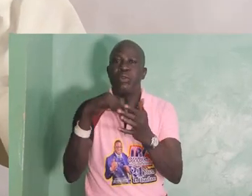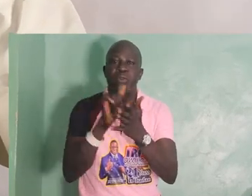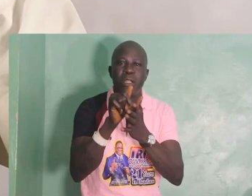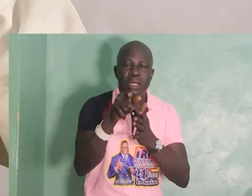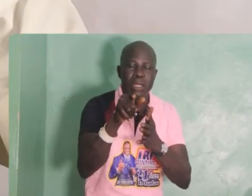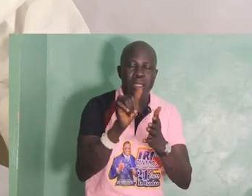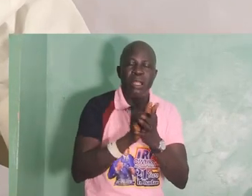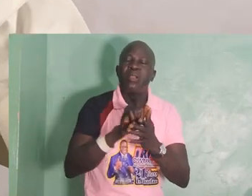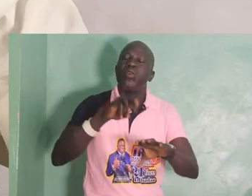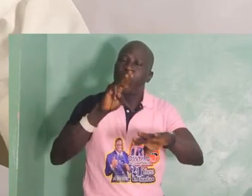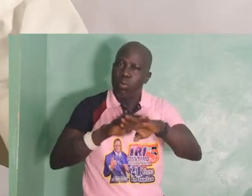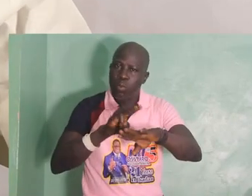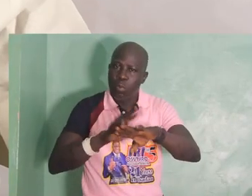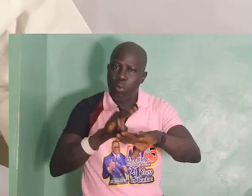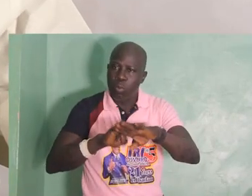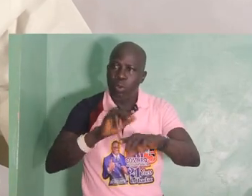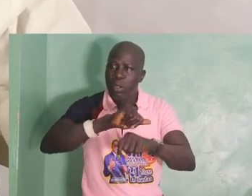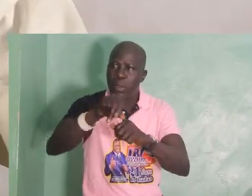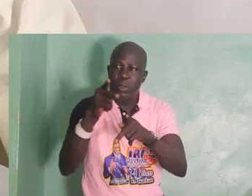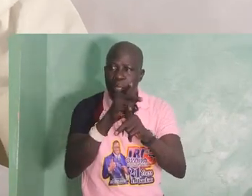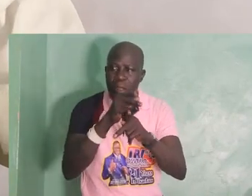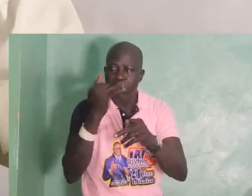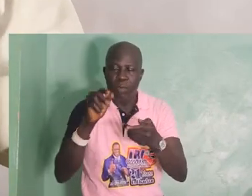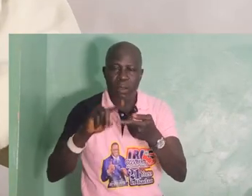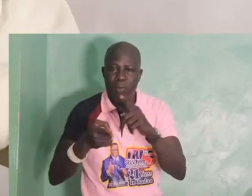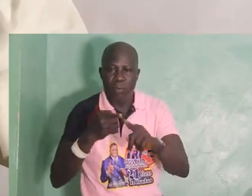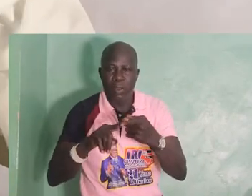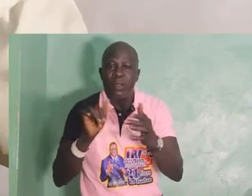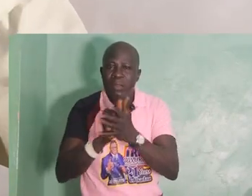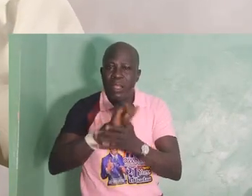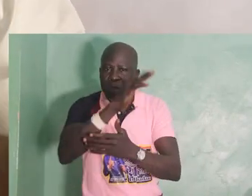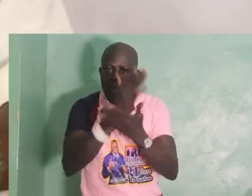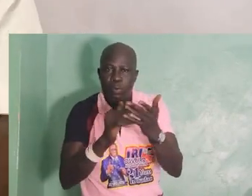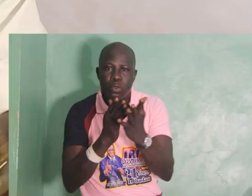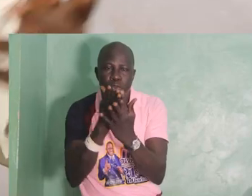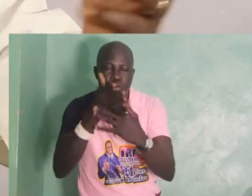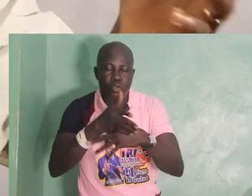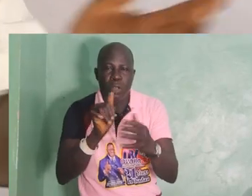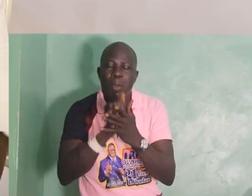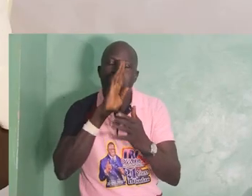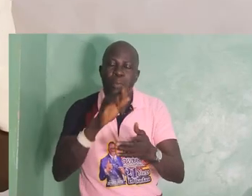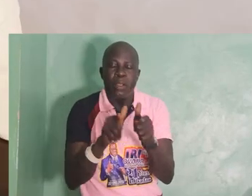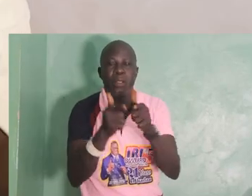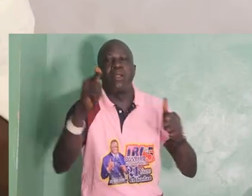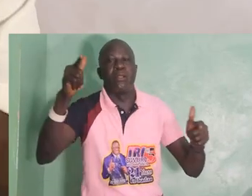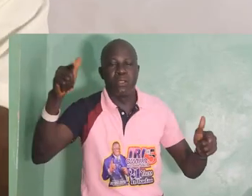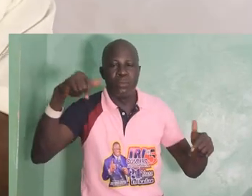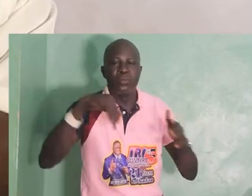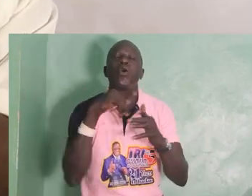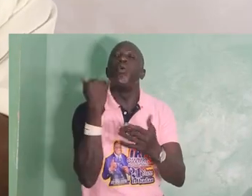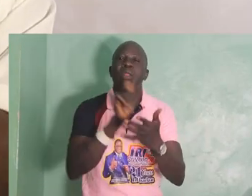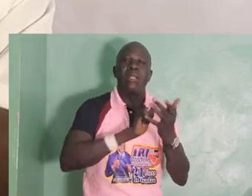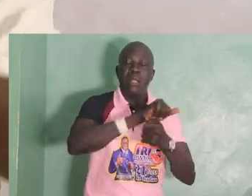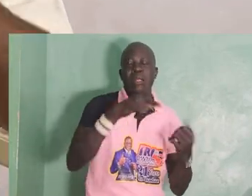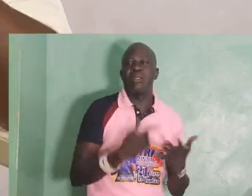needs to tell him that. Ó sọra fún ọ̀rẹ́ gidigidi. You should be careful with friends. Bẹ́ẹ̀ sì ni lára ọ̀rẹ́. And true friends that become great.